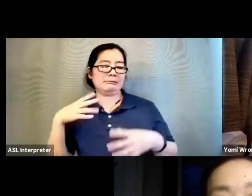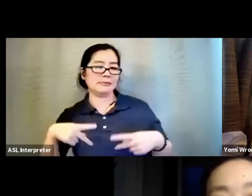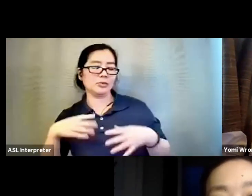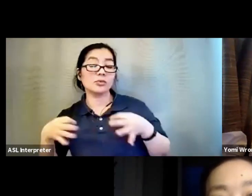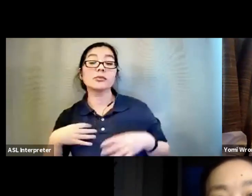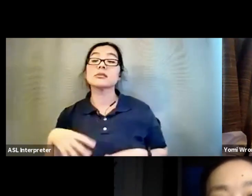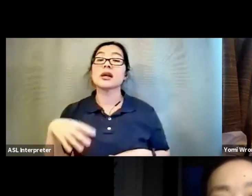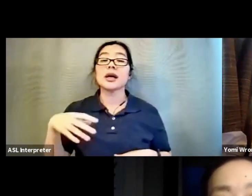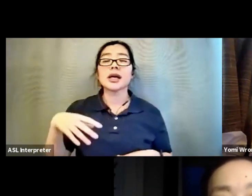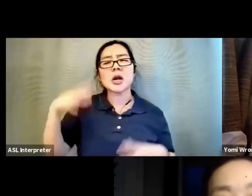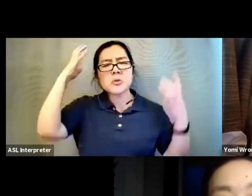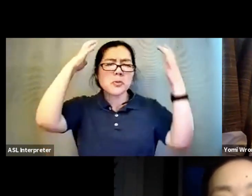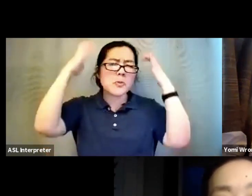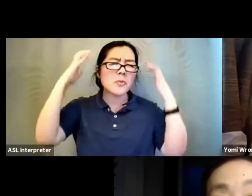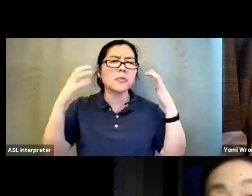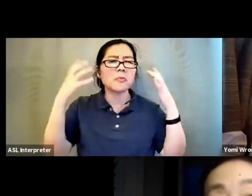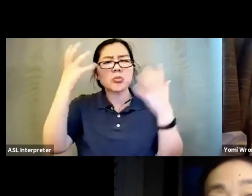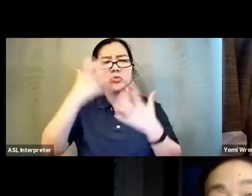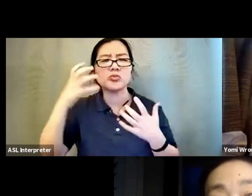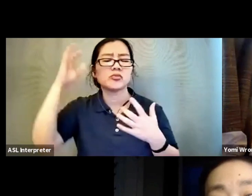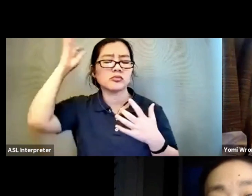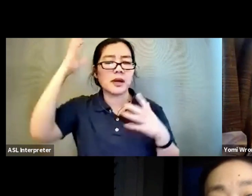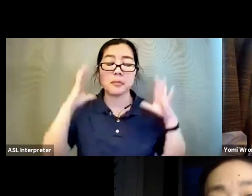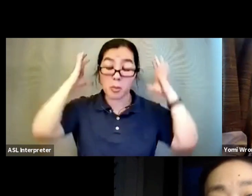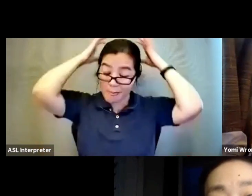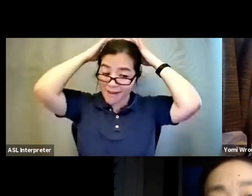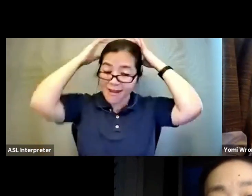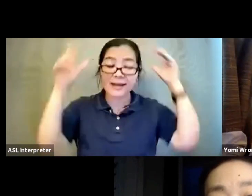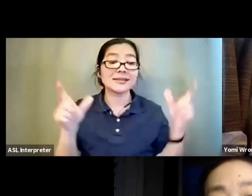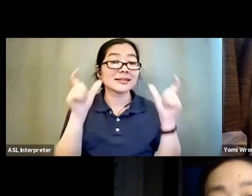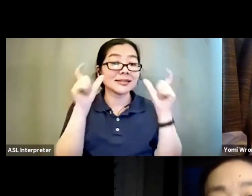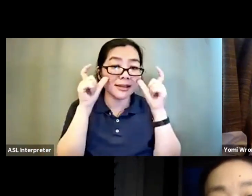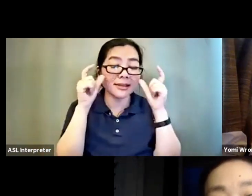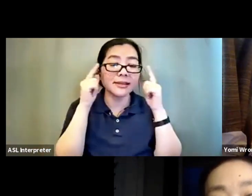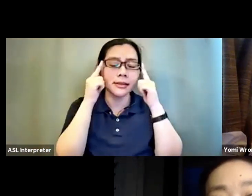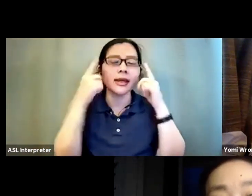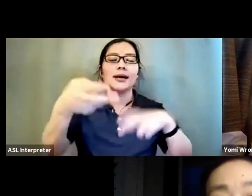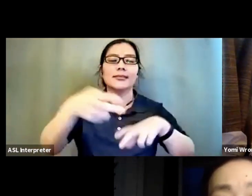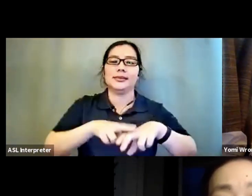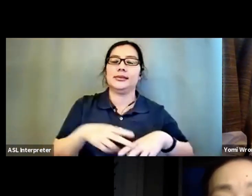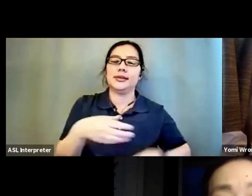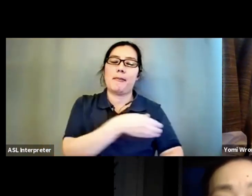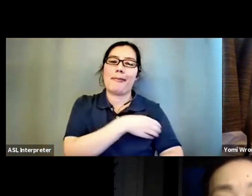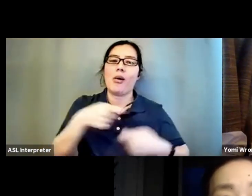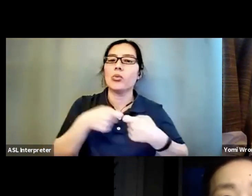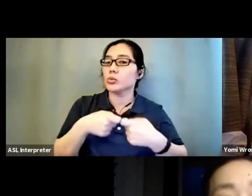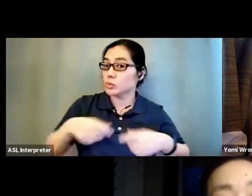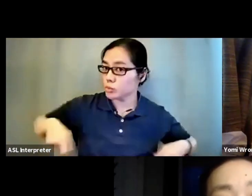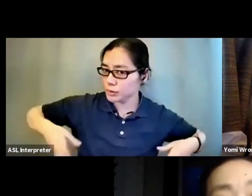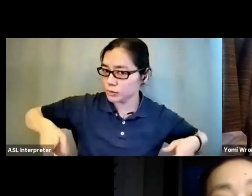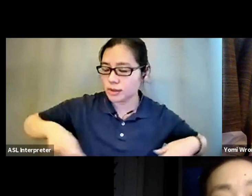hair that's pulled back. I'm wearing glasses, and I'm sitting in a power wheelchair. And I am zooming